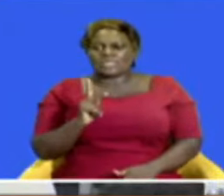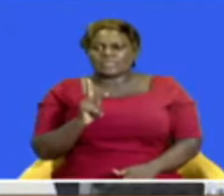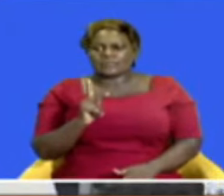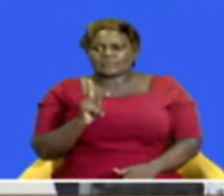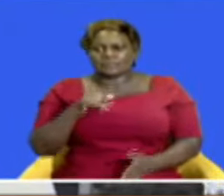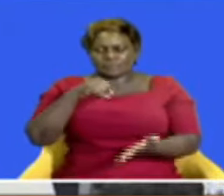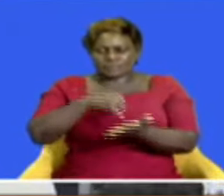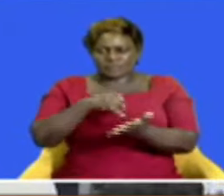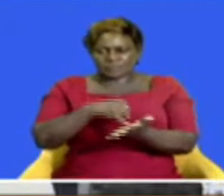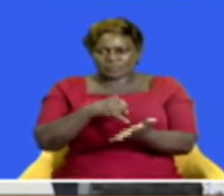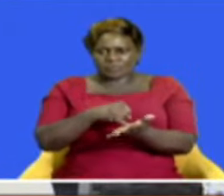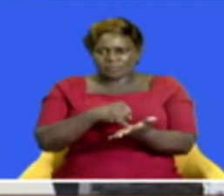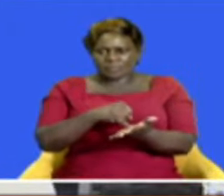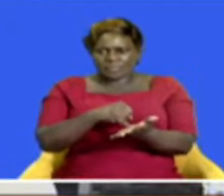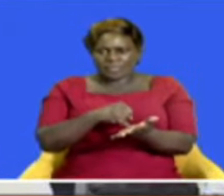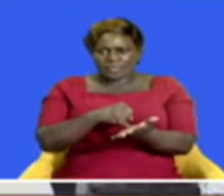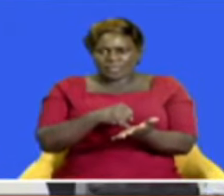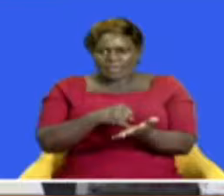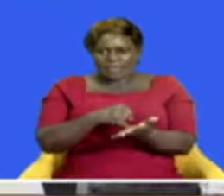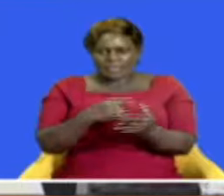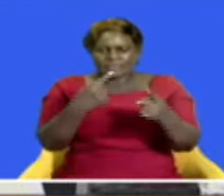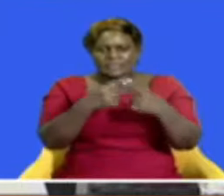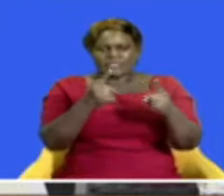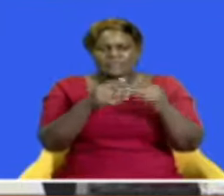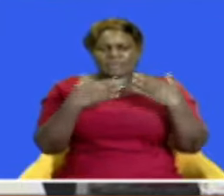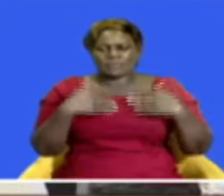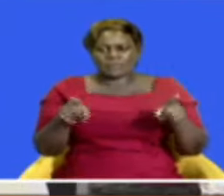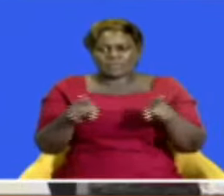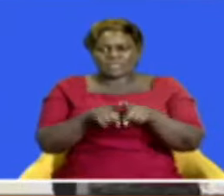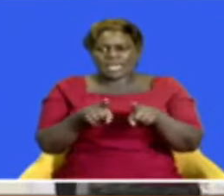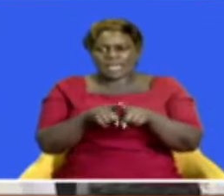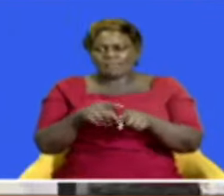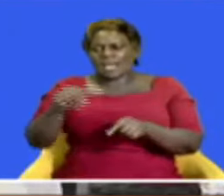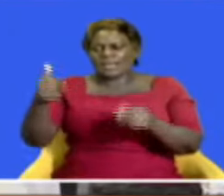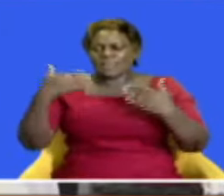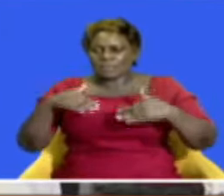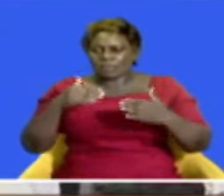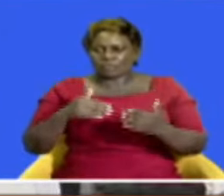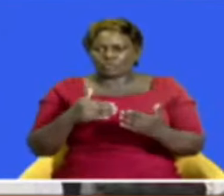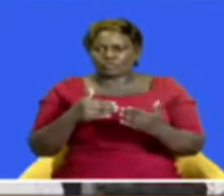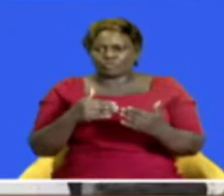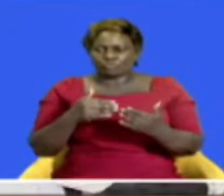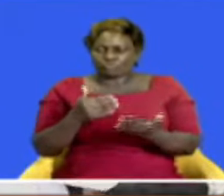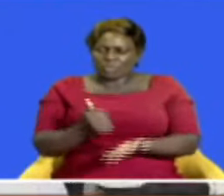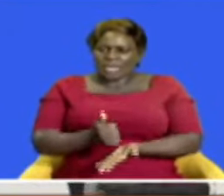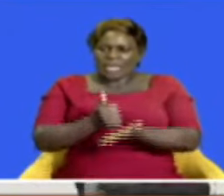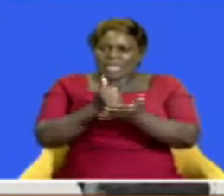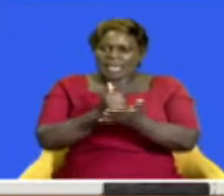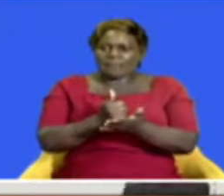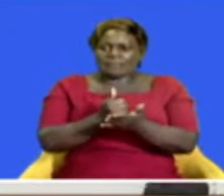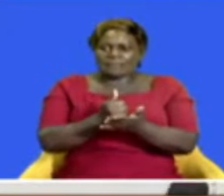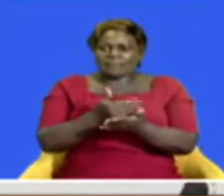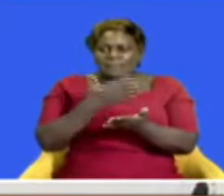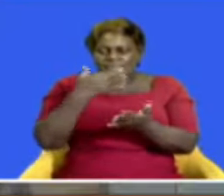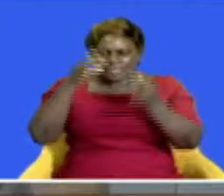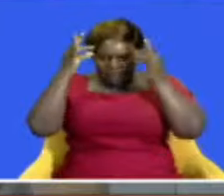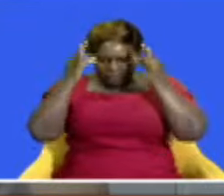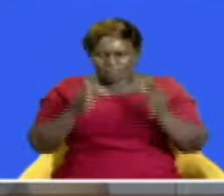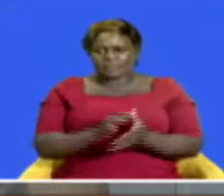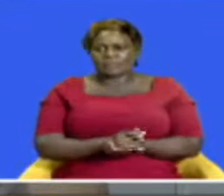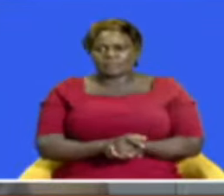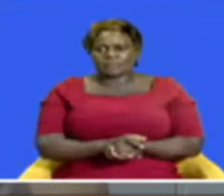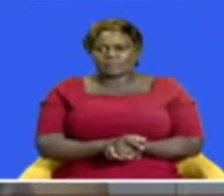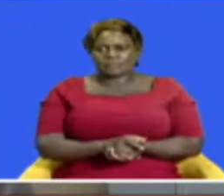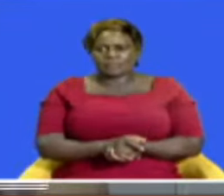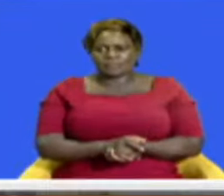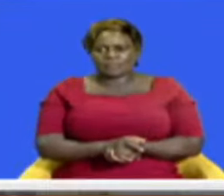jumuishi inayohusisha watendaji wa serikali na wasio wa serikali kusaidia juhudi zinazofaa. The market